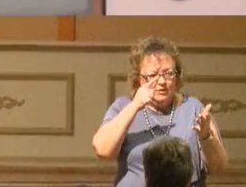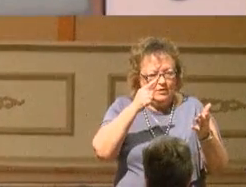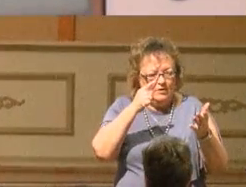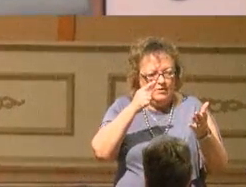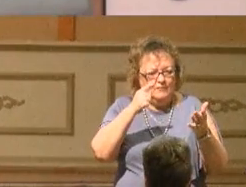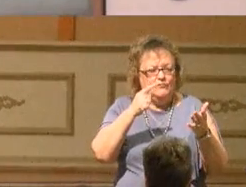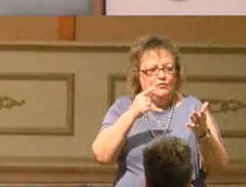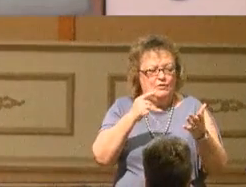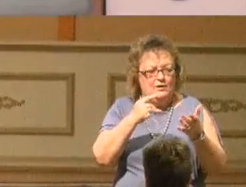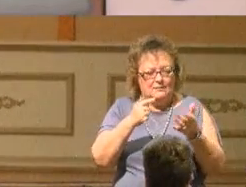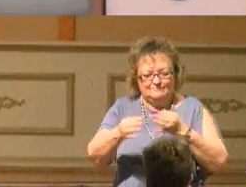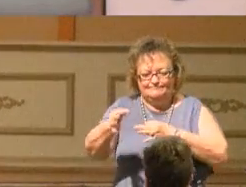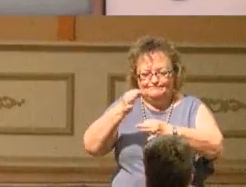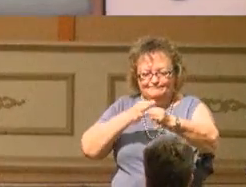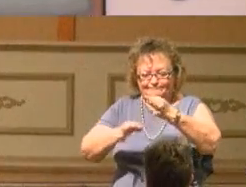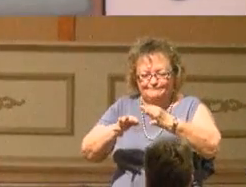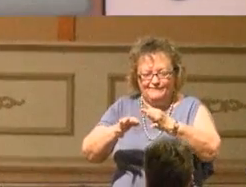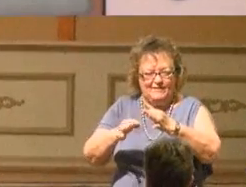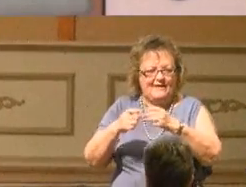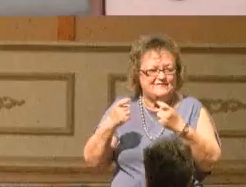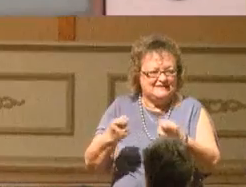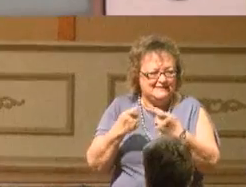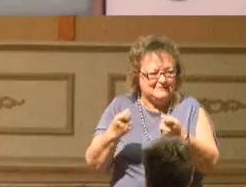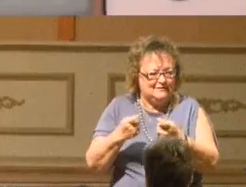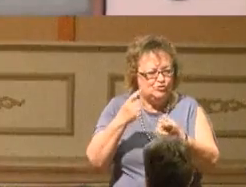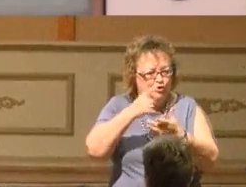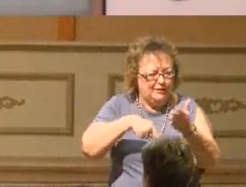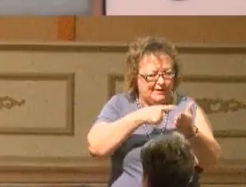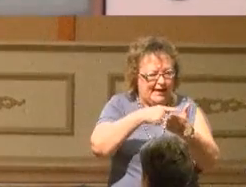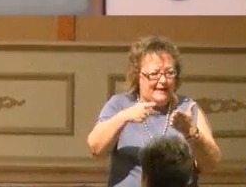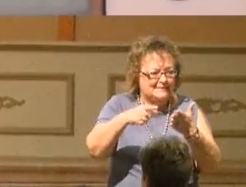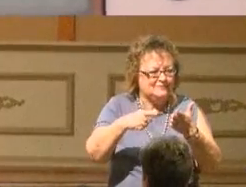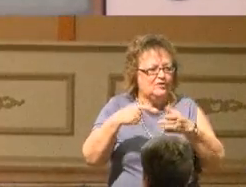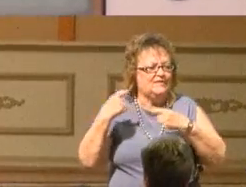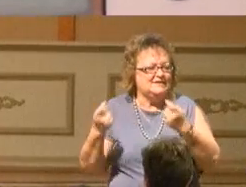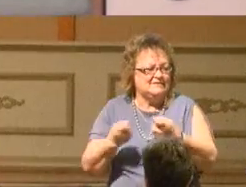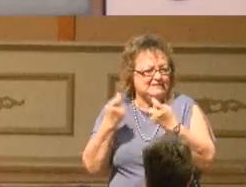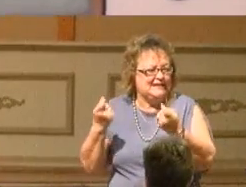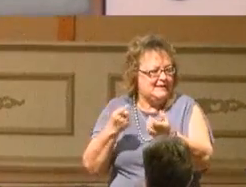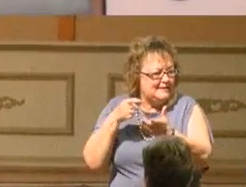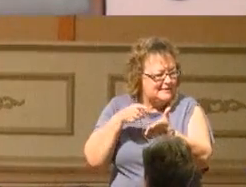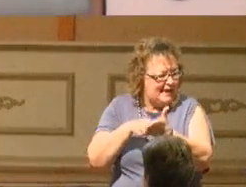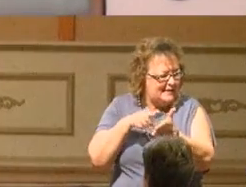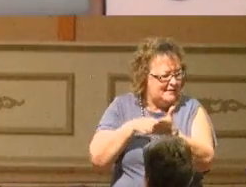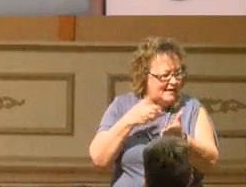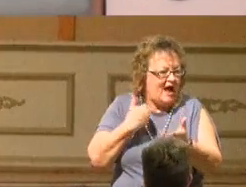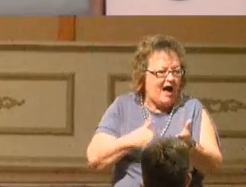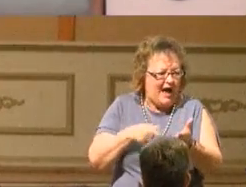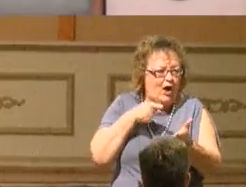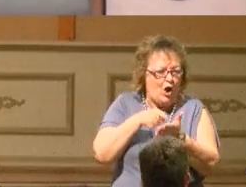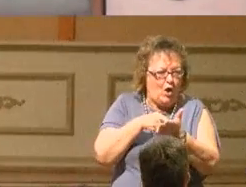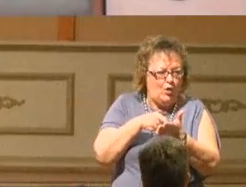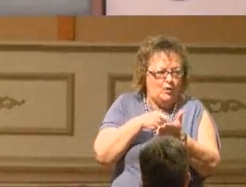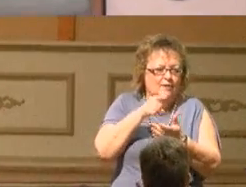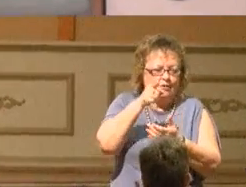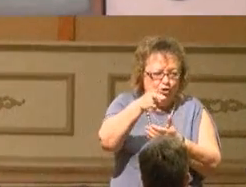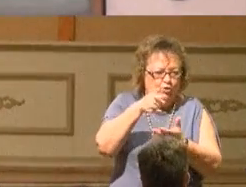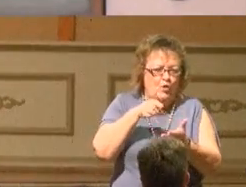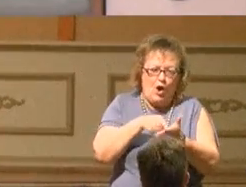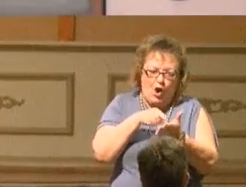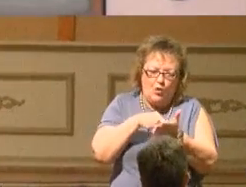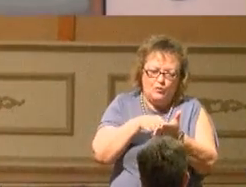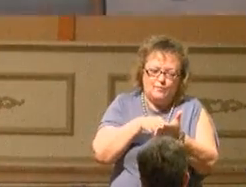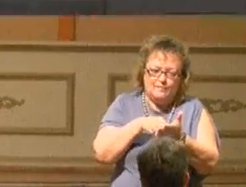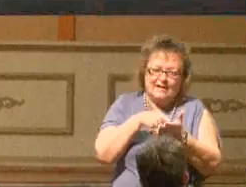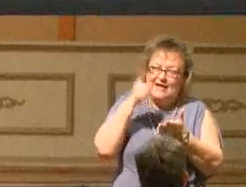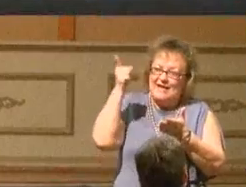sins." Jesus' blood was shed to cancel the sin debt that I owed and that you owed.